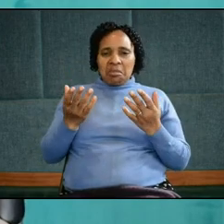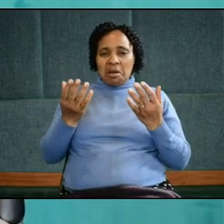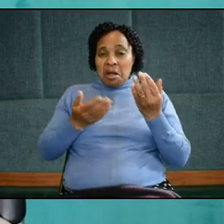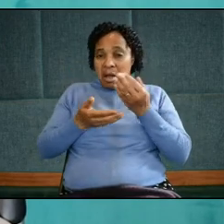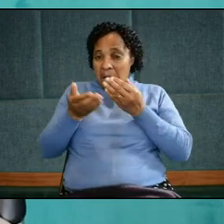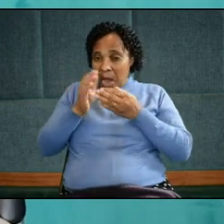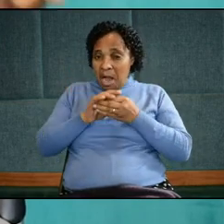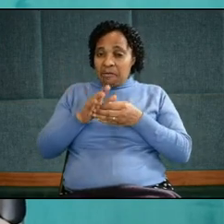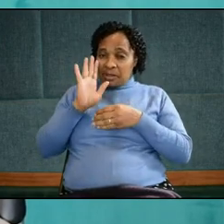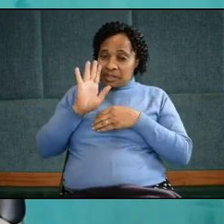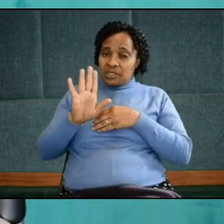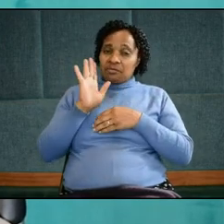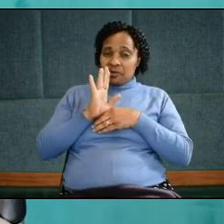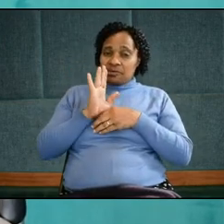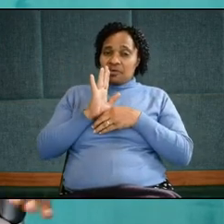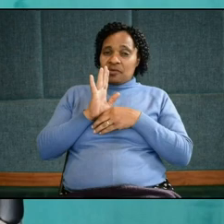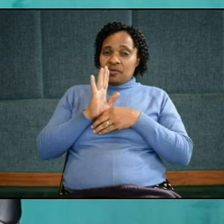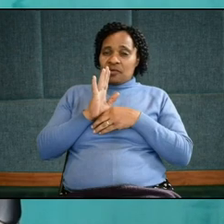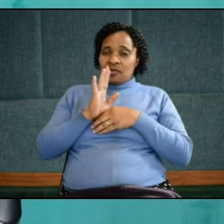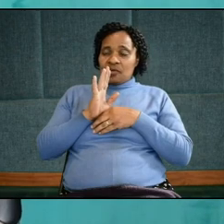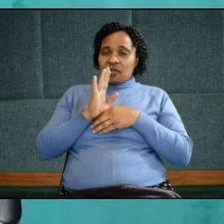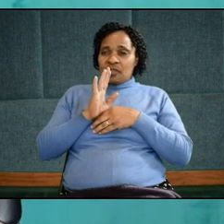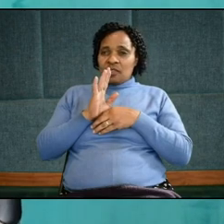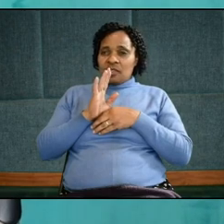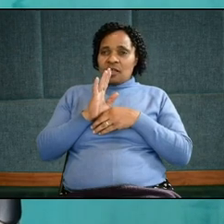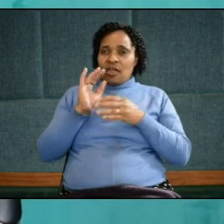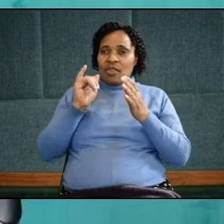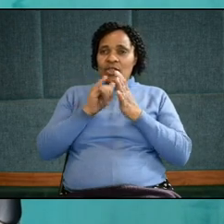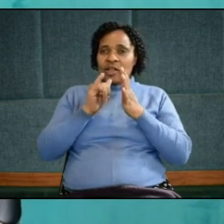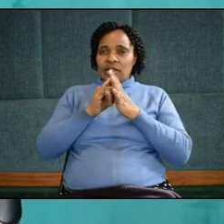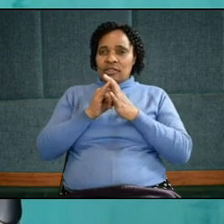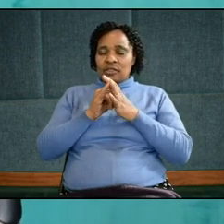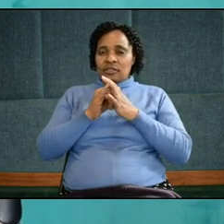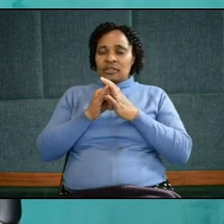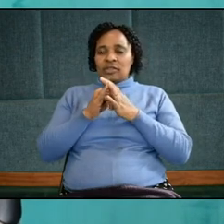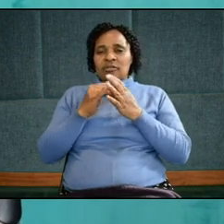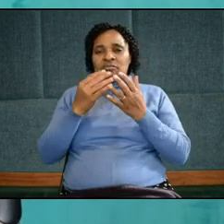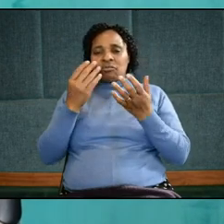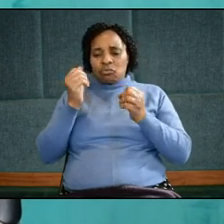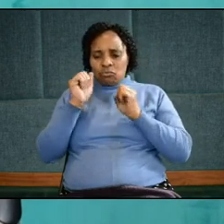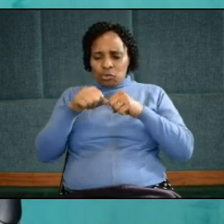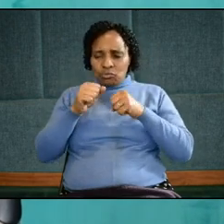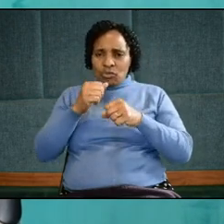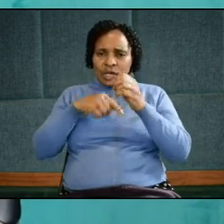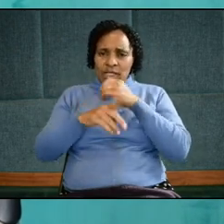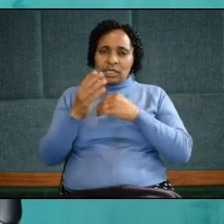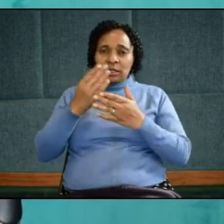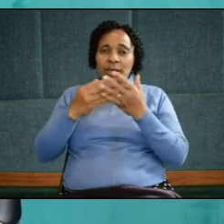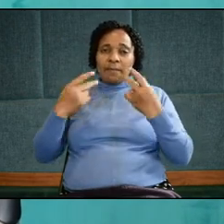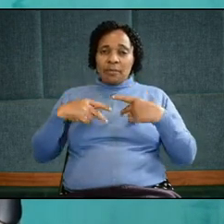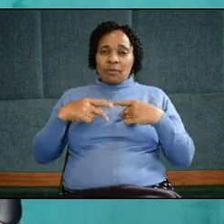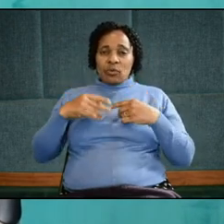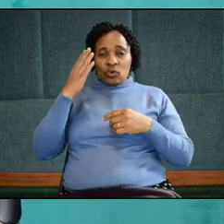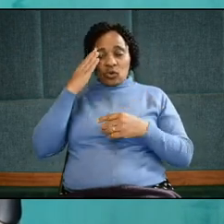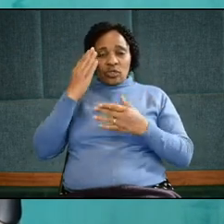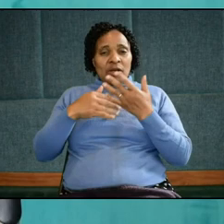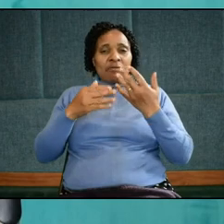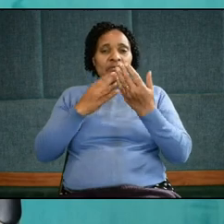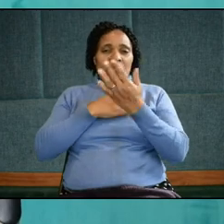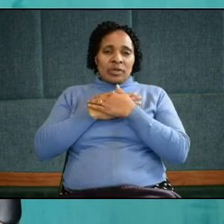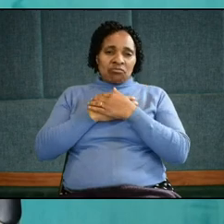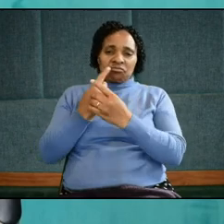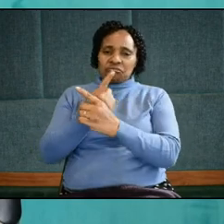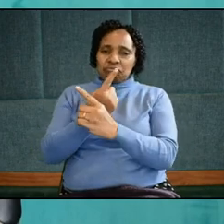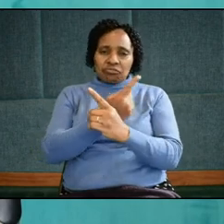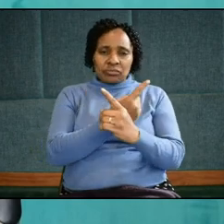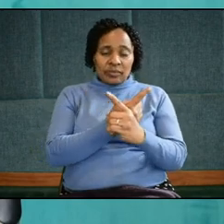something they're not? Mask, yeah. Mm-hmm. In order to, let's say, get to somewhere, get to some people, know some friends and all.